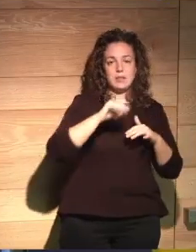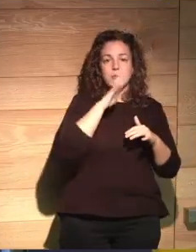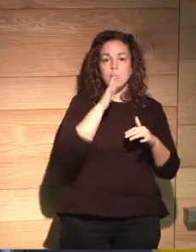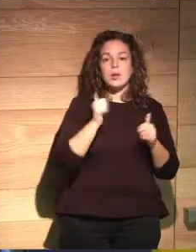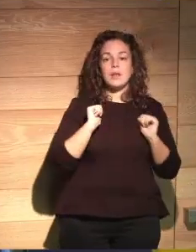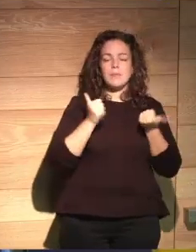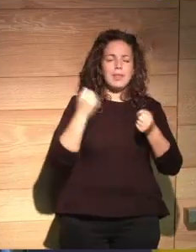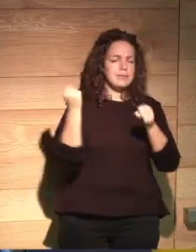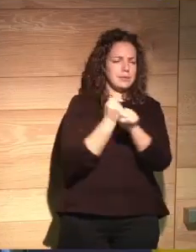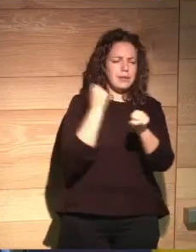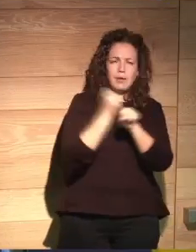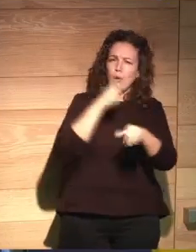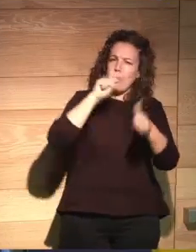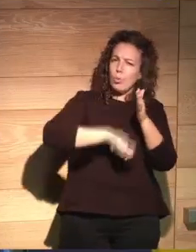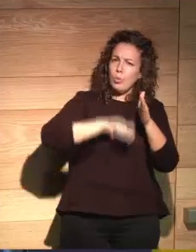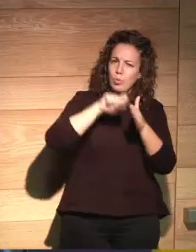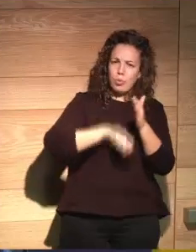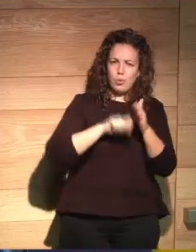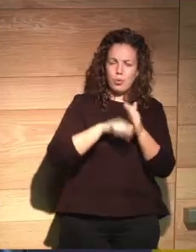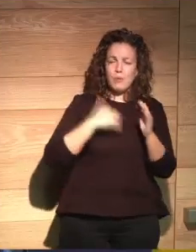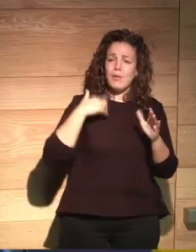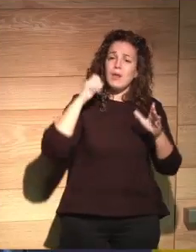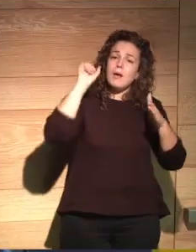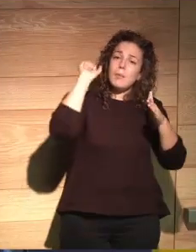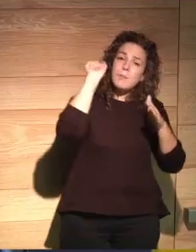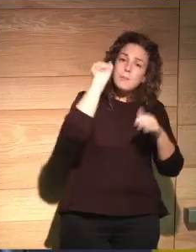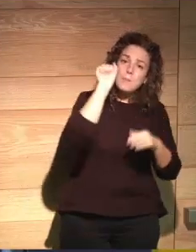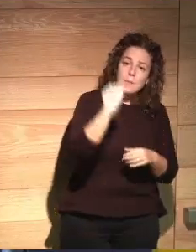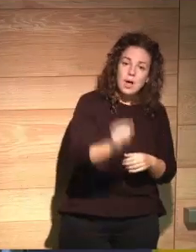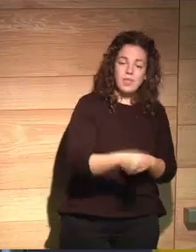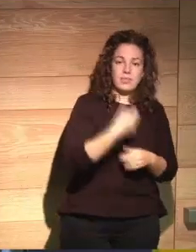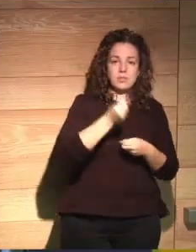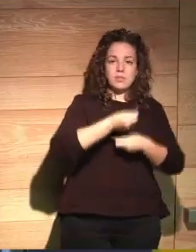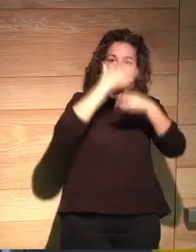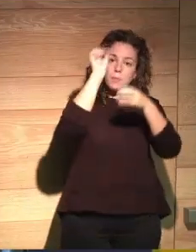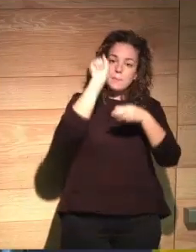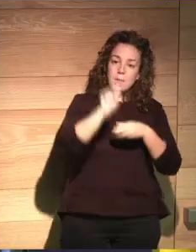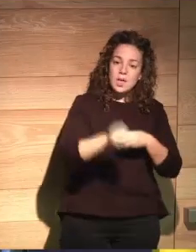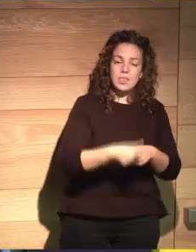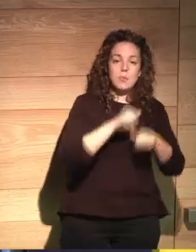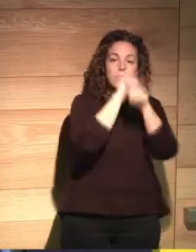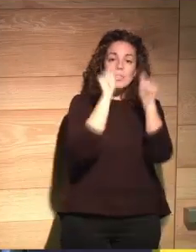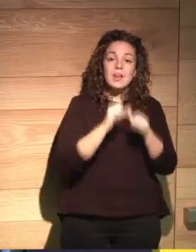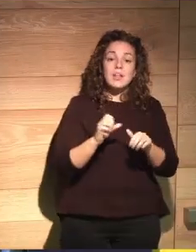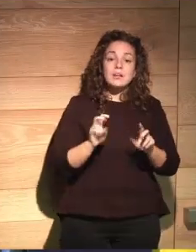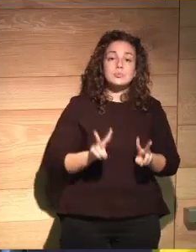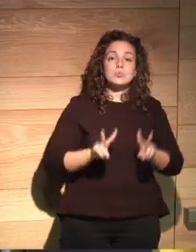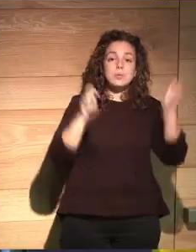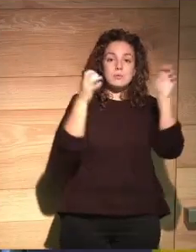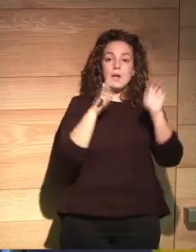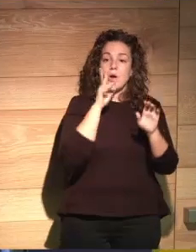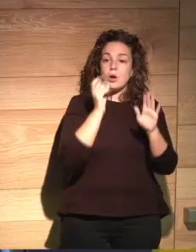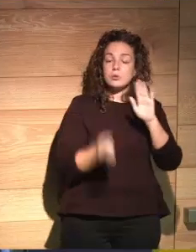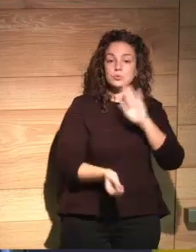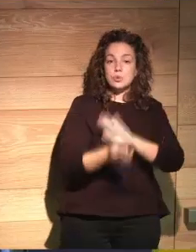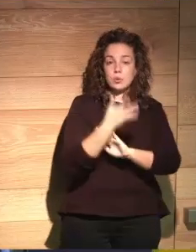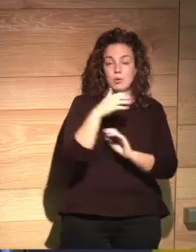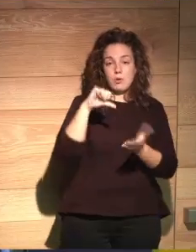an asset. So it is empty, but it is an asset. So this is a new modality that